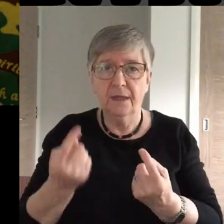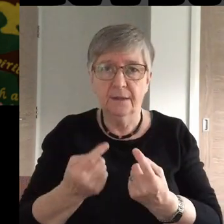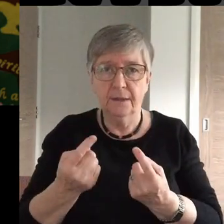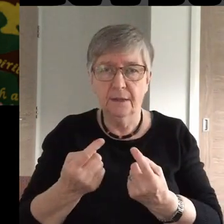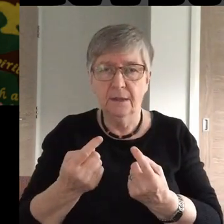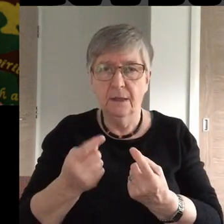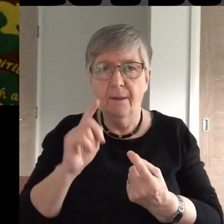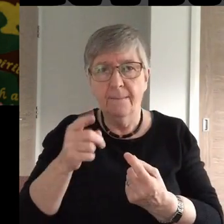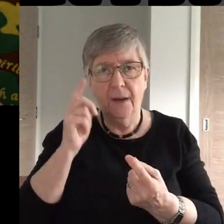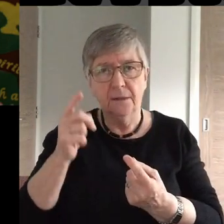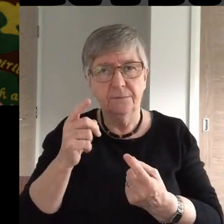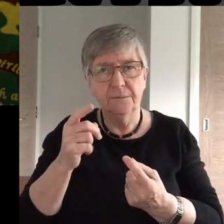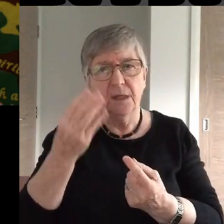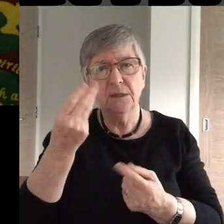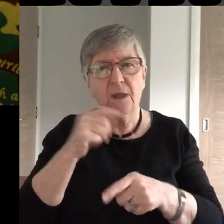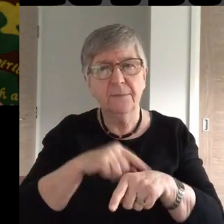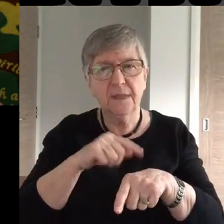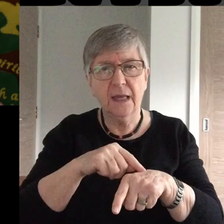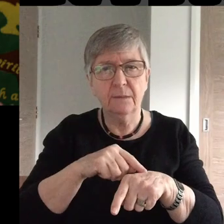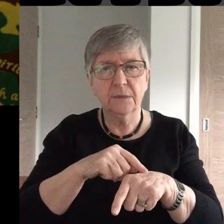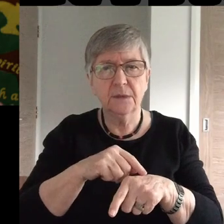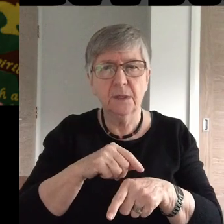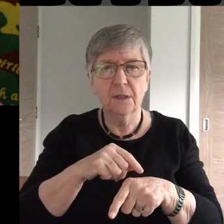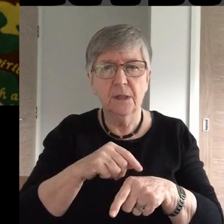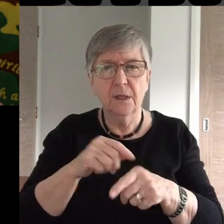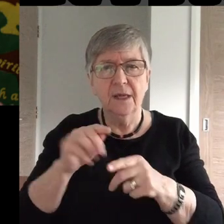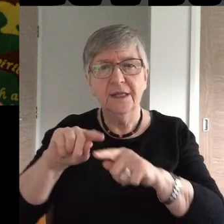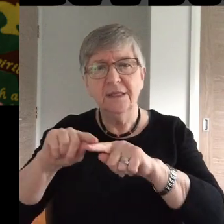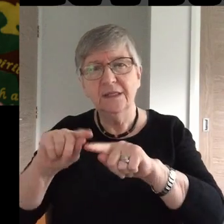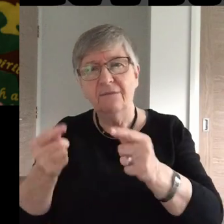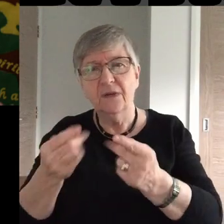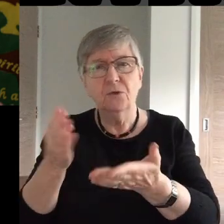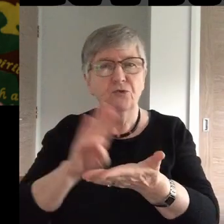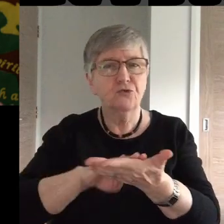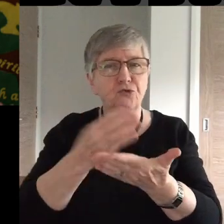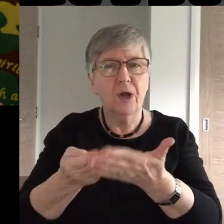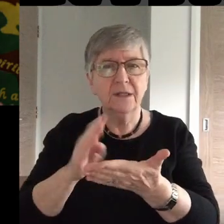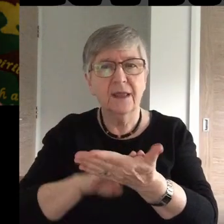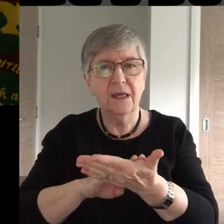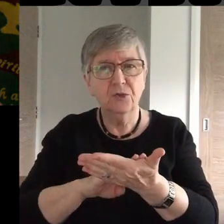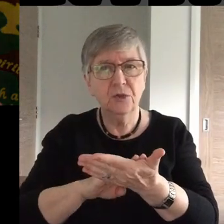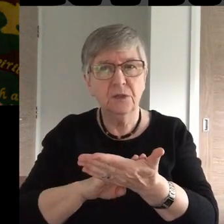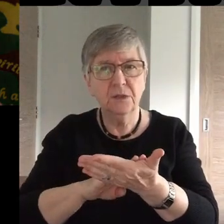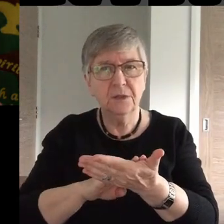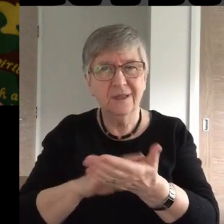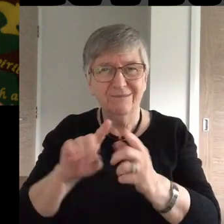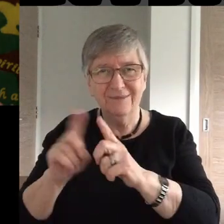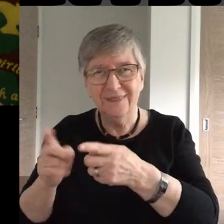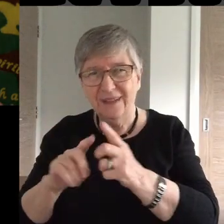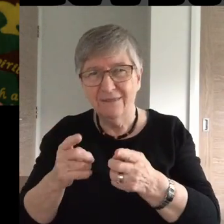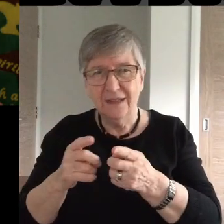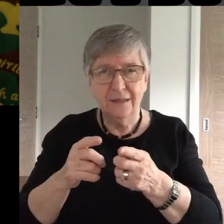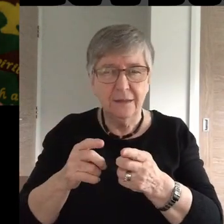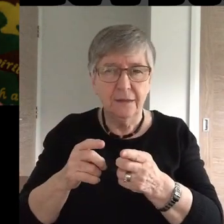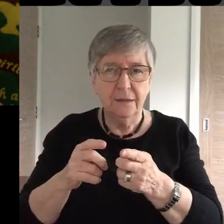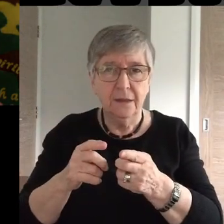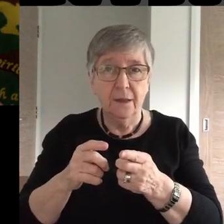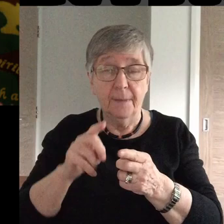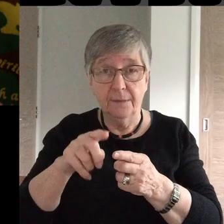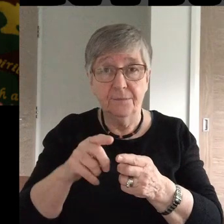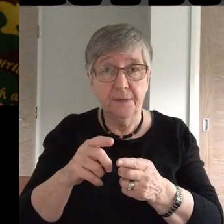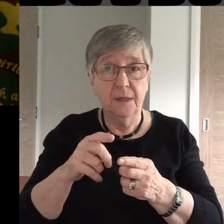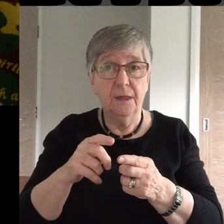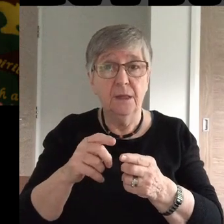it. Sometimes the modern translations of the Bible can confuse us. Other times they can be a real help. And in Philippians 2, this is